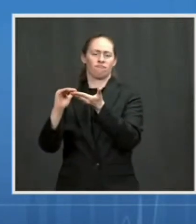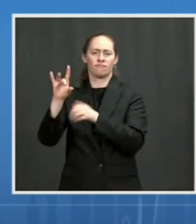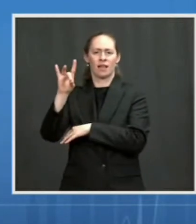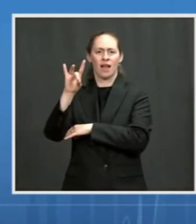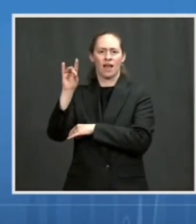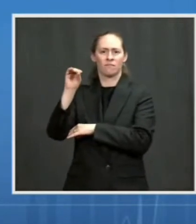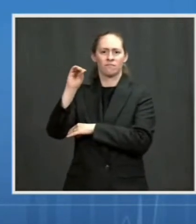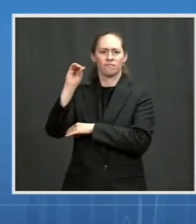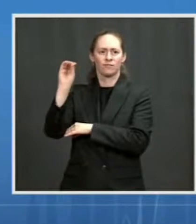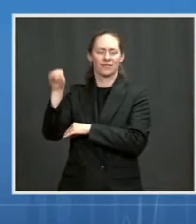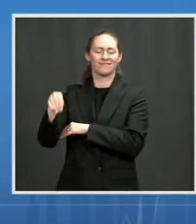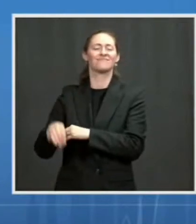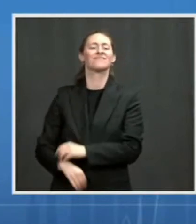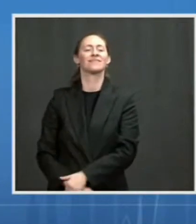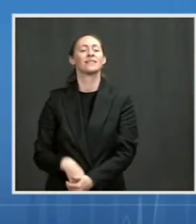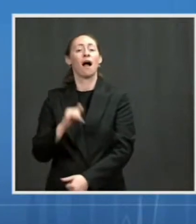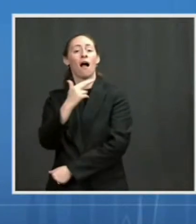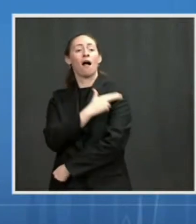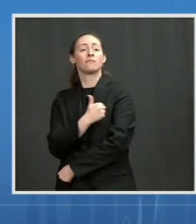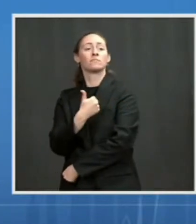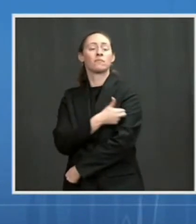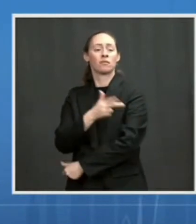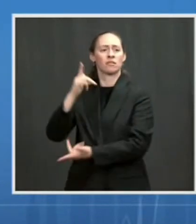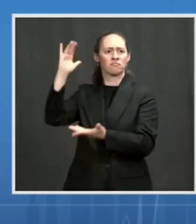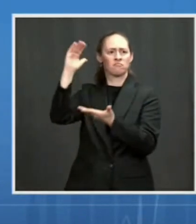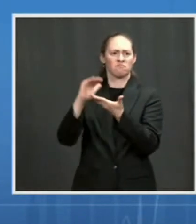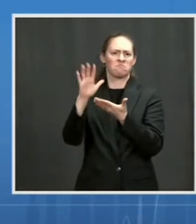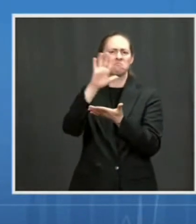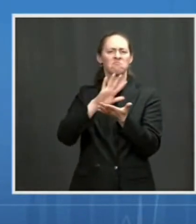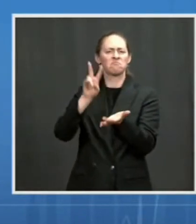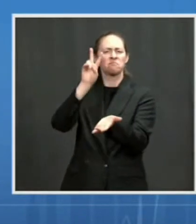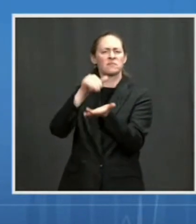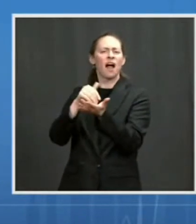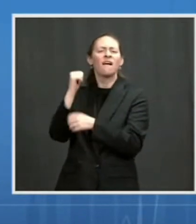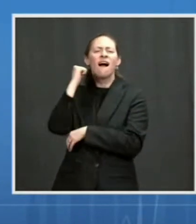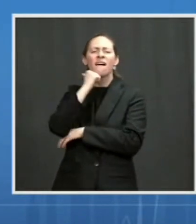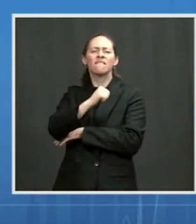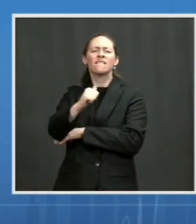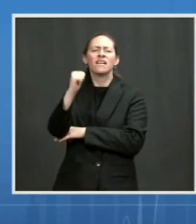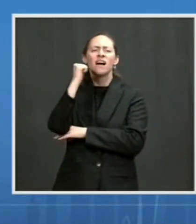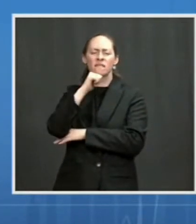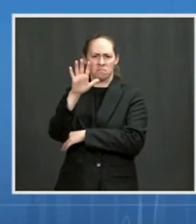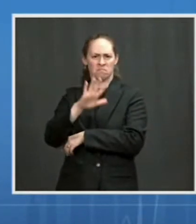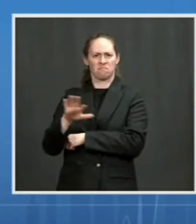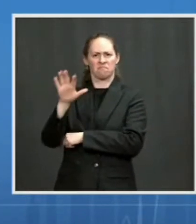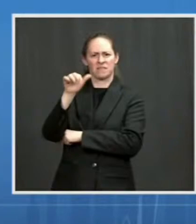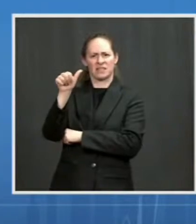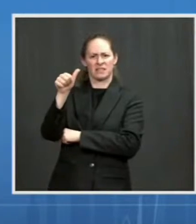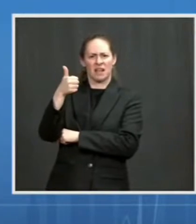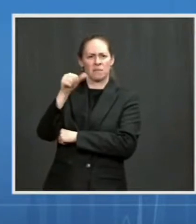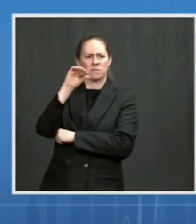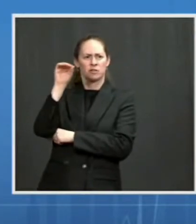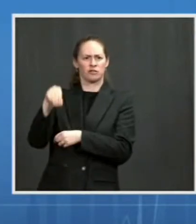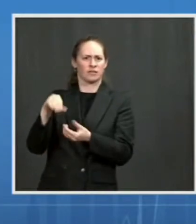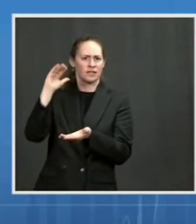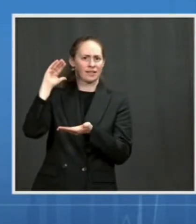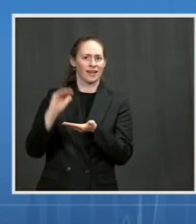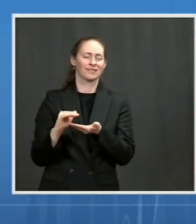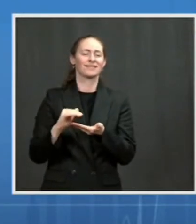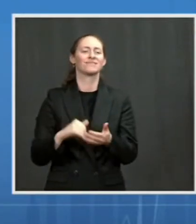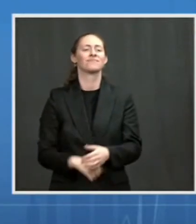about 2,000 per day, a decrease of about 10% from the prior 7-day period. And the 7-day average of